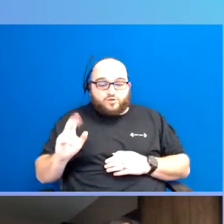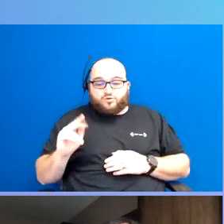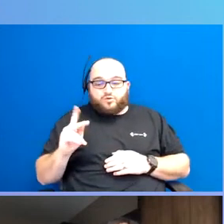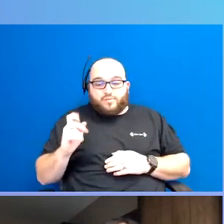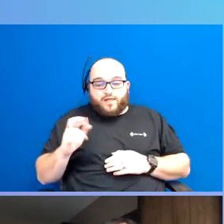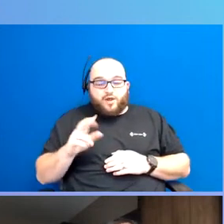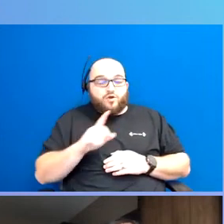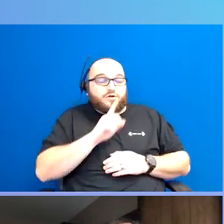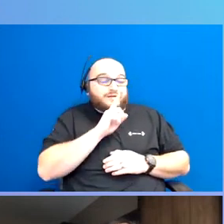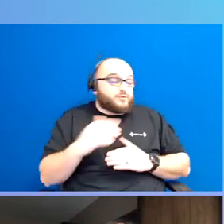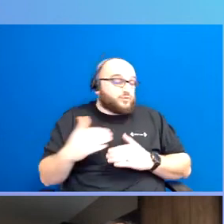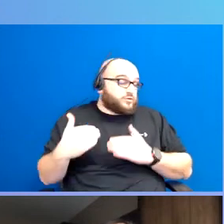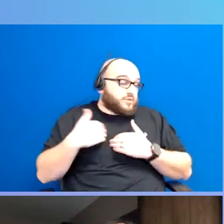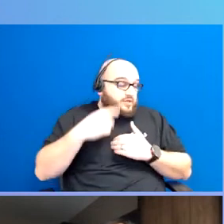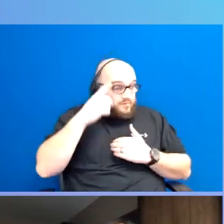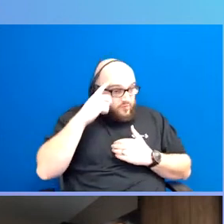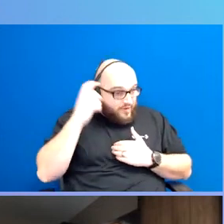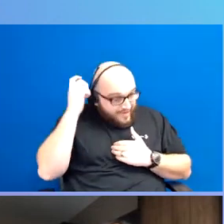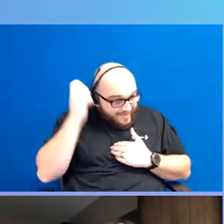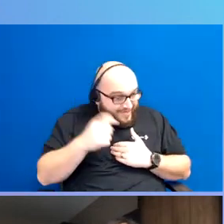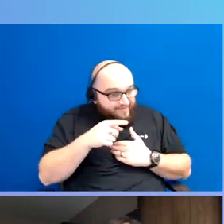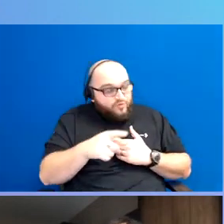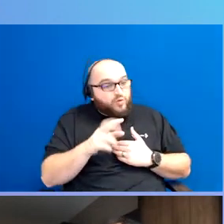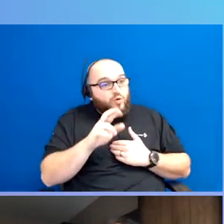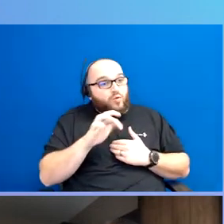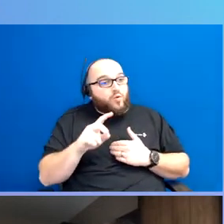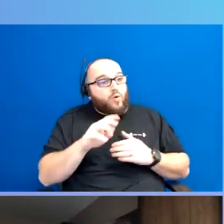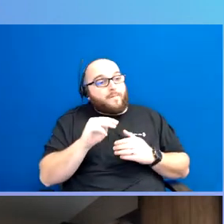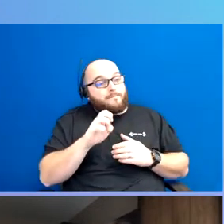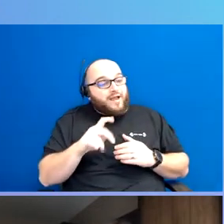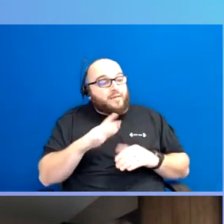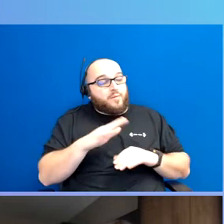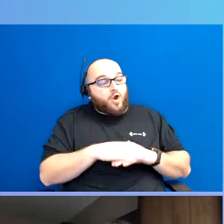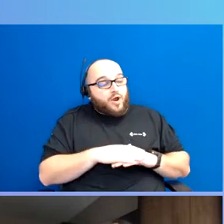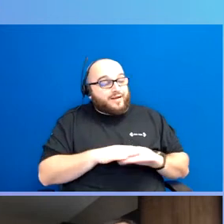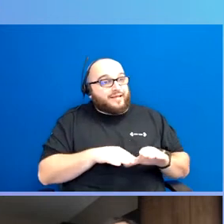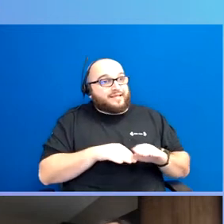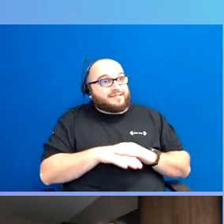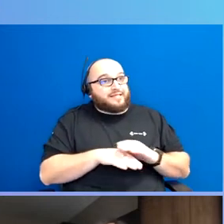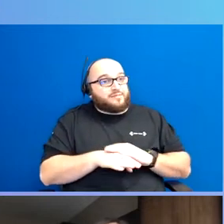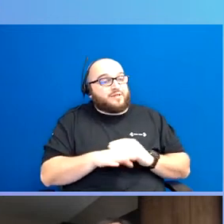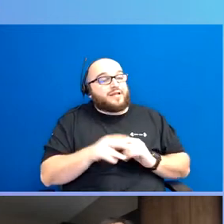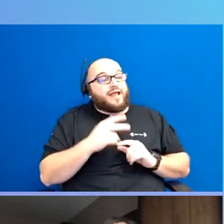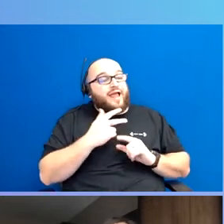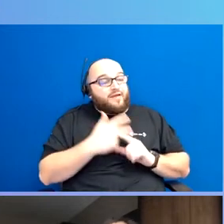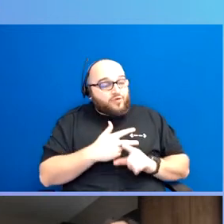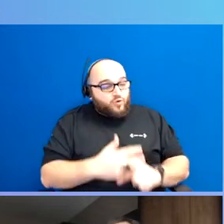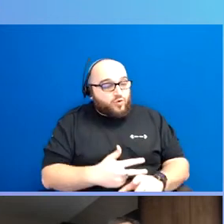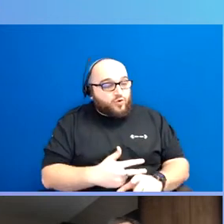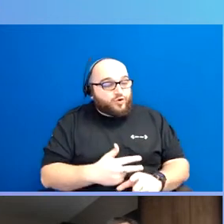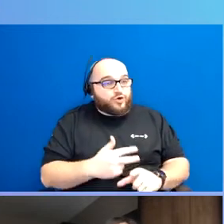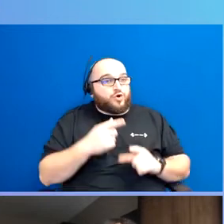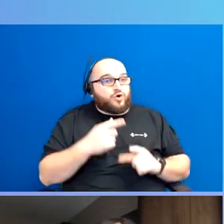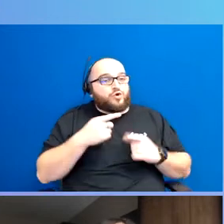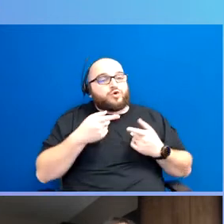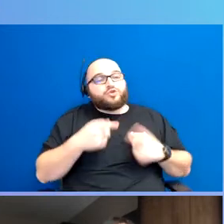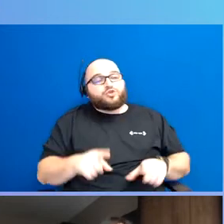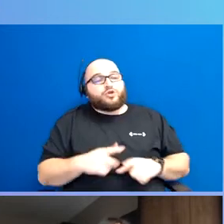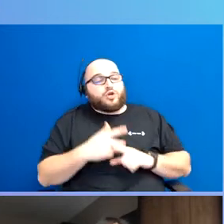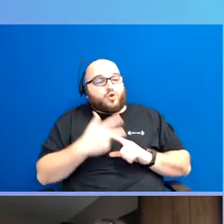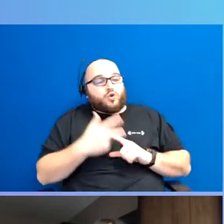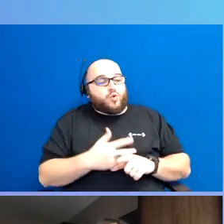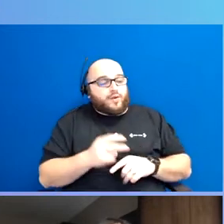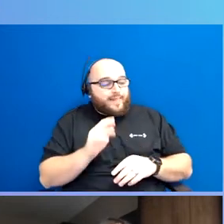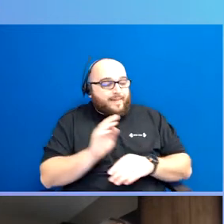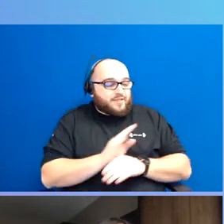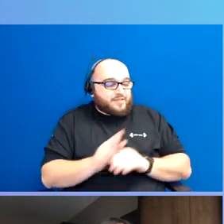is responsible for giving you a roadmap on accessibility every quarter, or during quarterly business